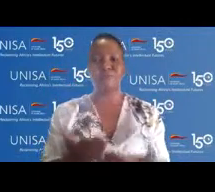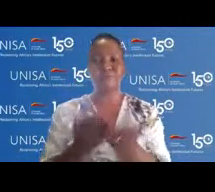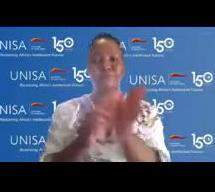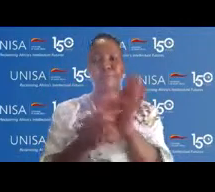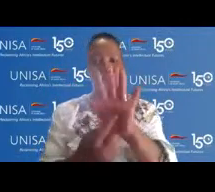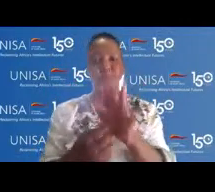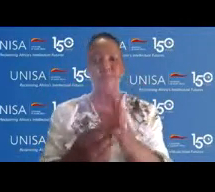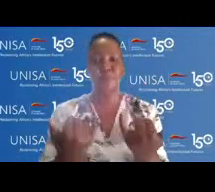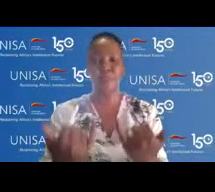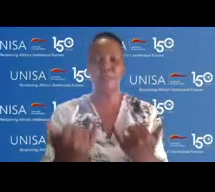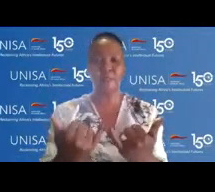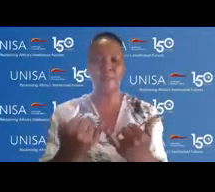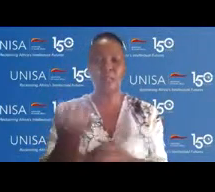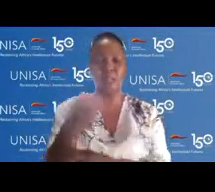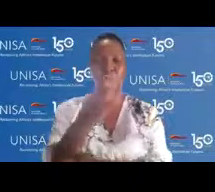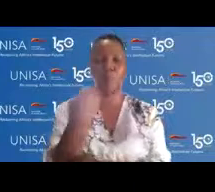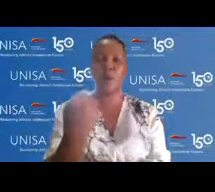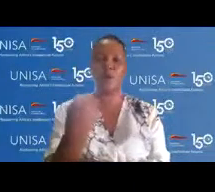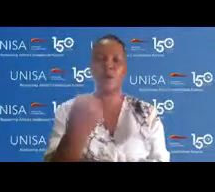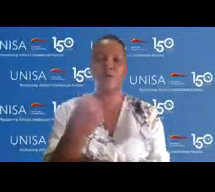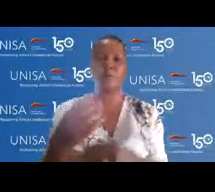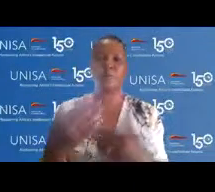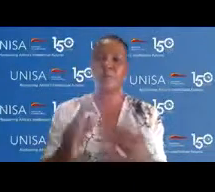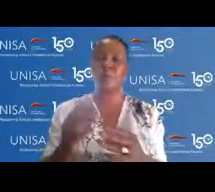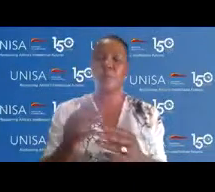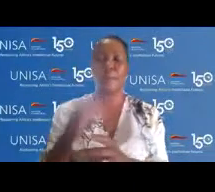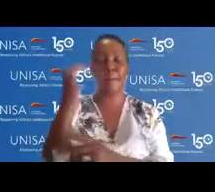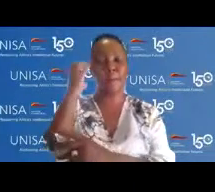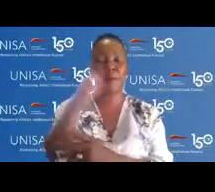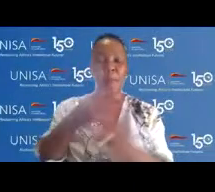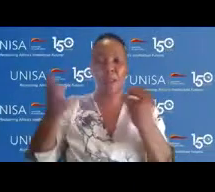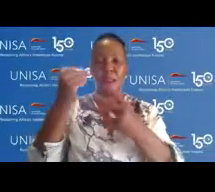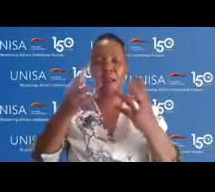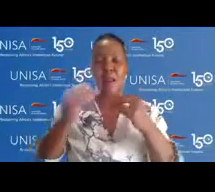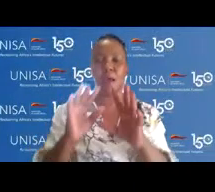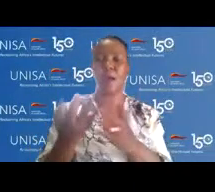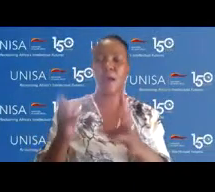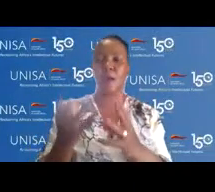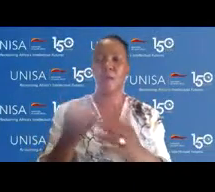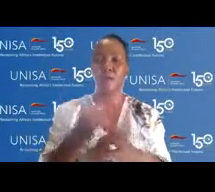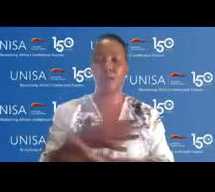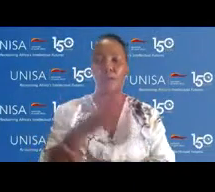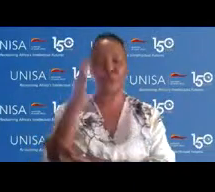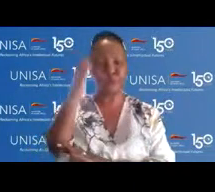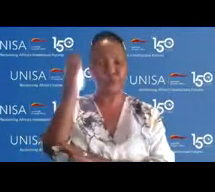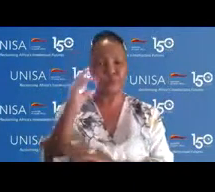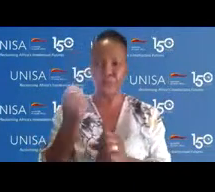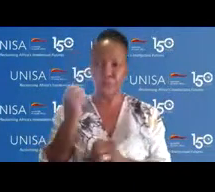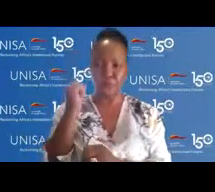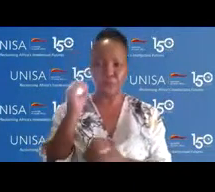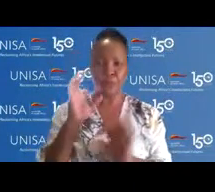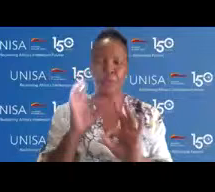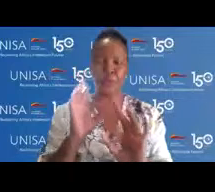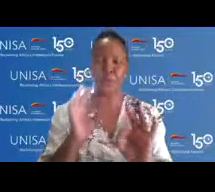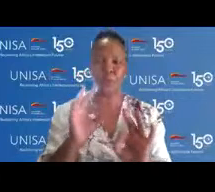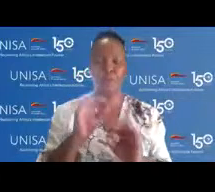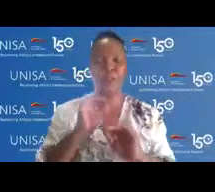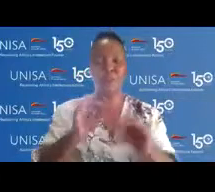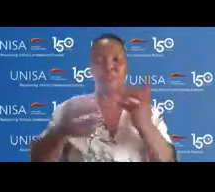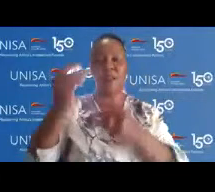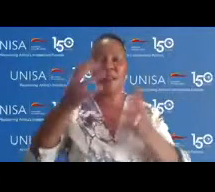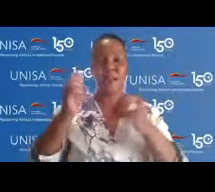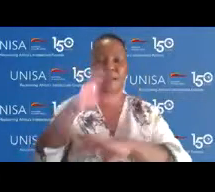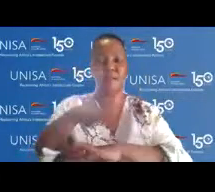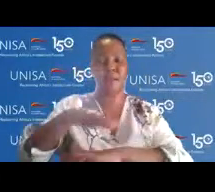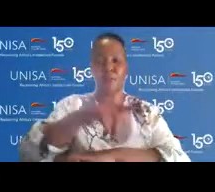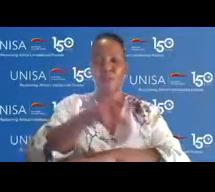1 of the mobile learning and looking at how we can actually master the mobile devices for our teaching and learning environment, specifically for you as students,